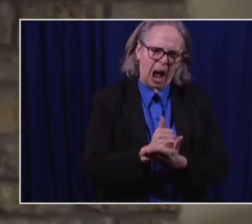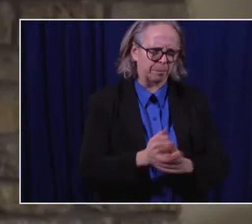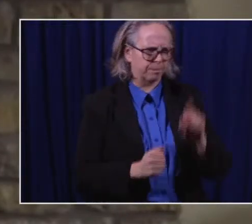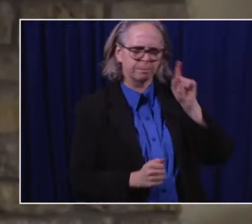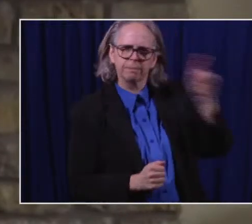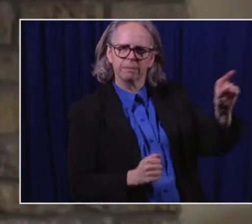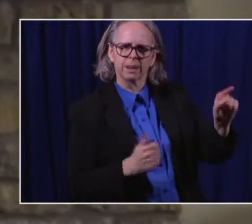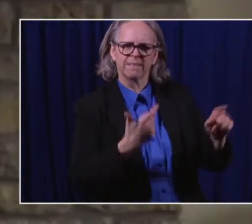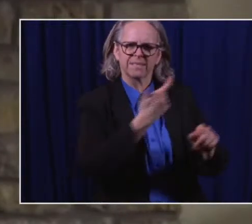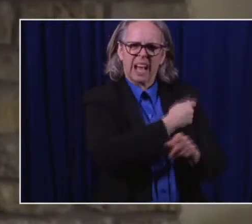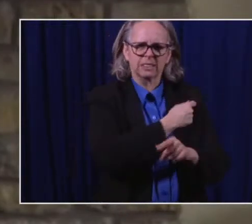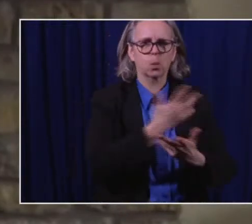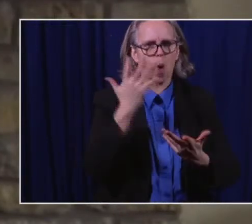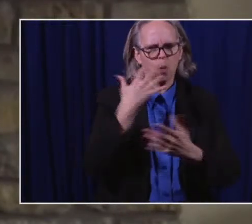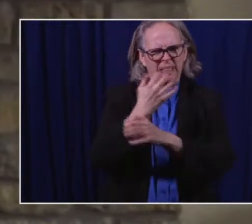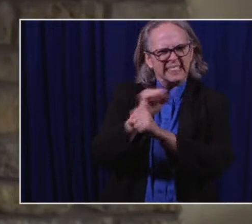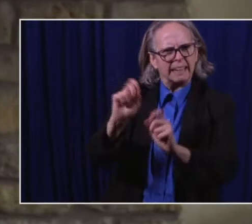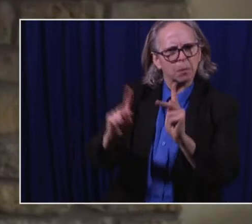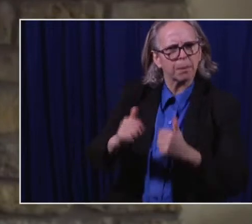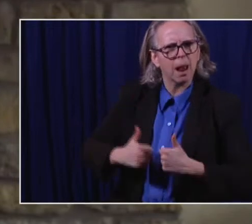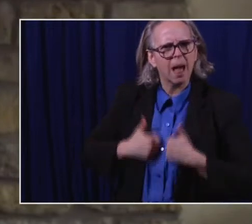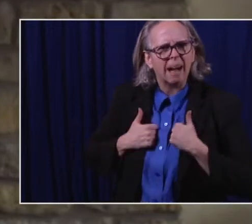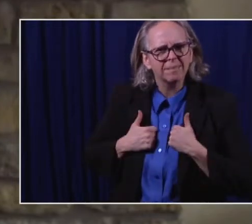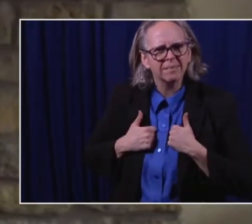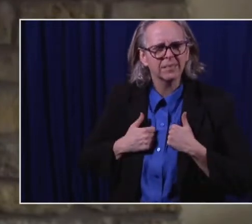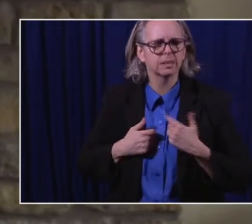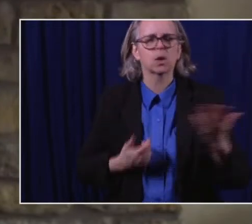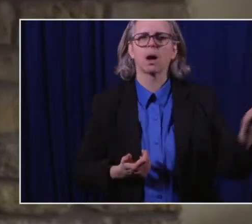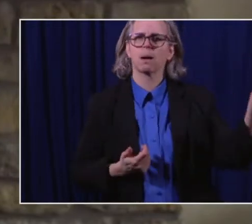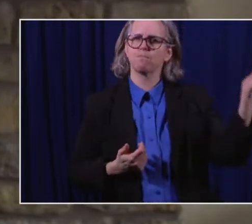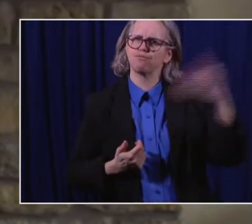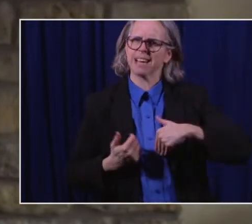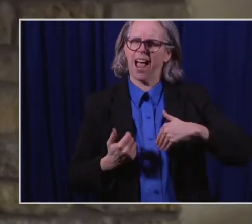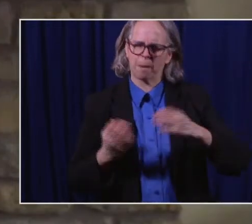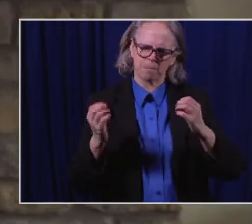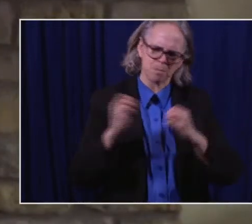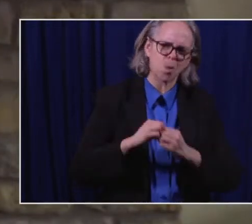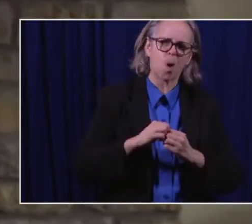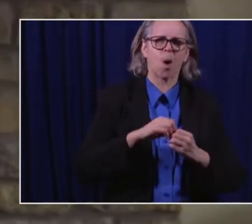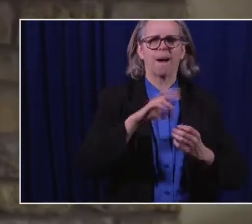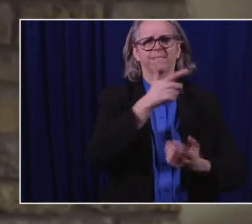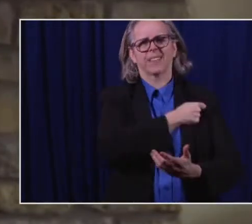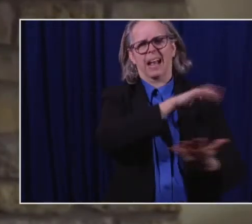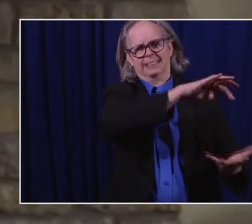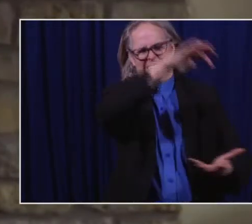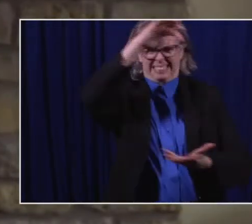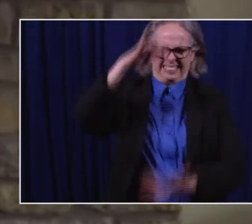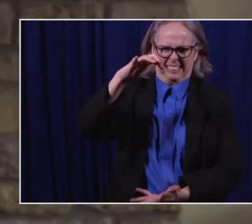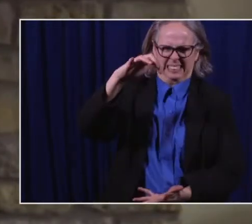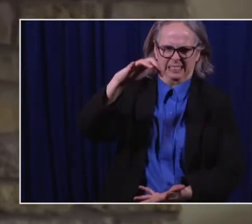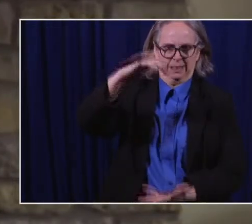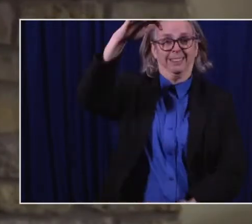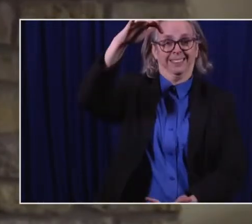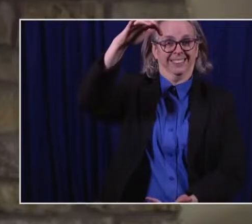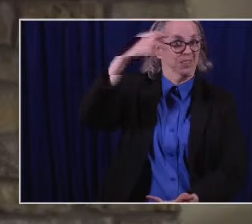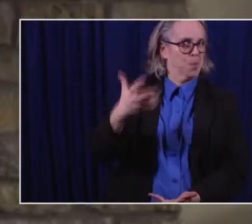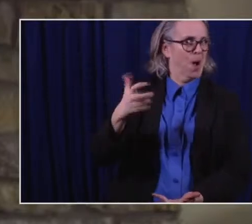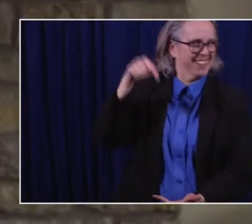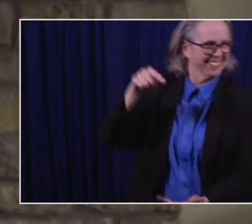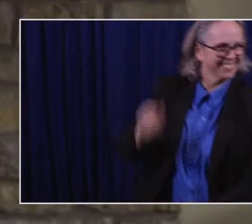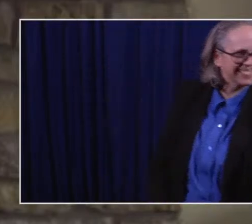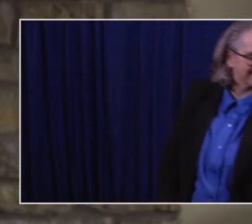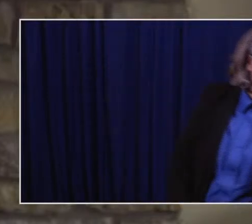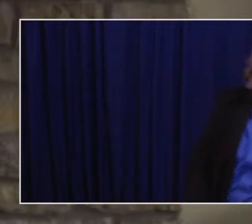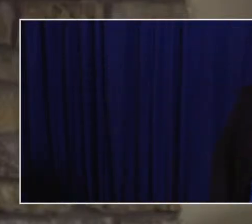lives, and we can't get it fast enough. Next question is from Andy Chow at Ohio Public Radio